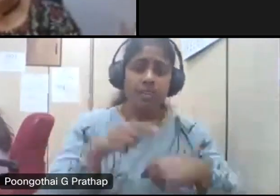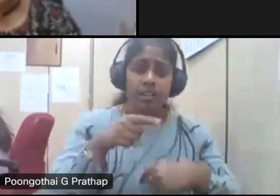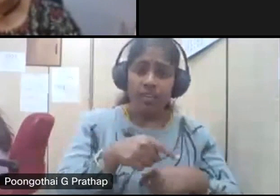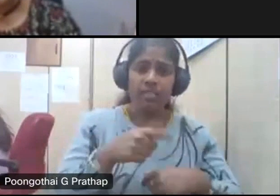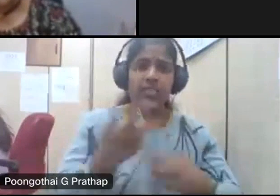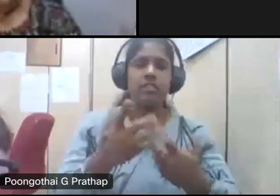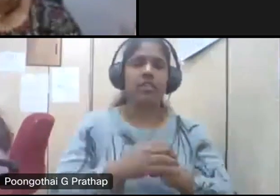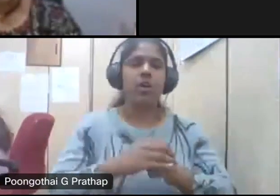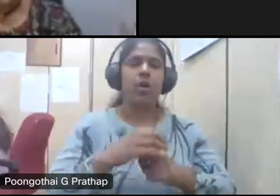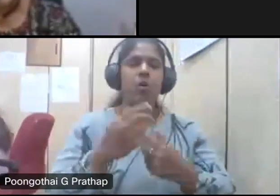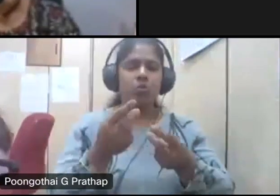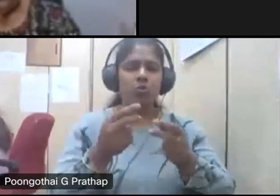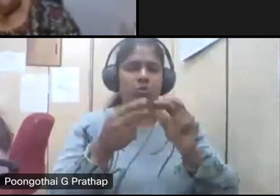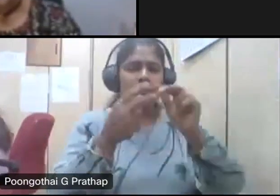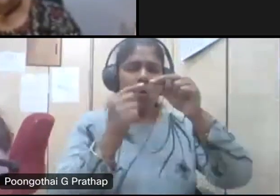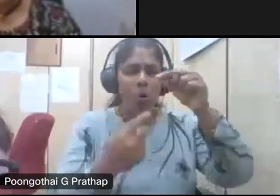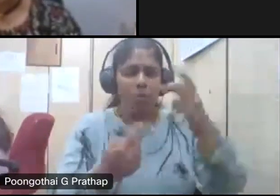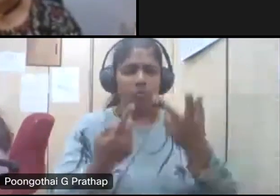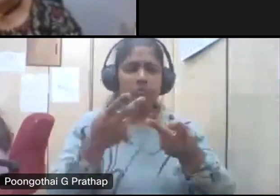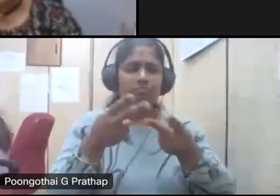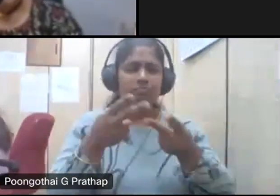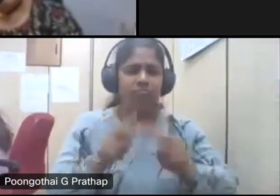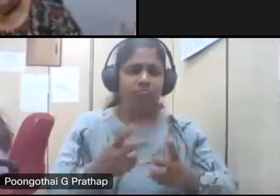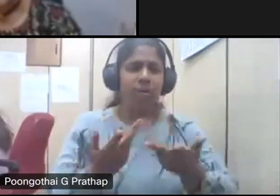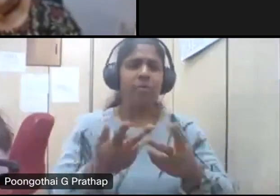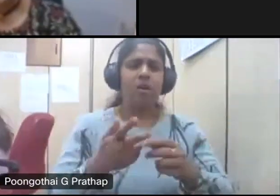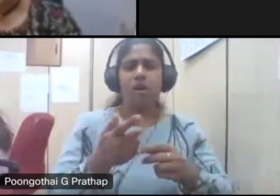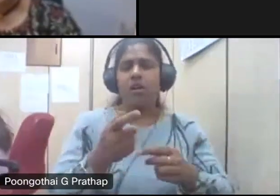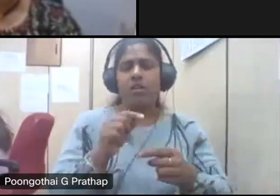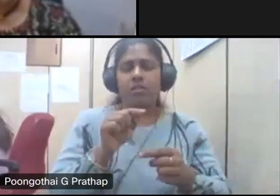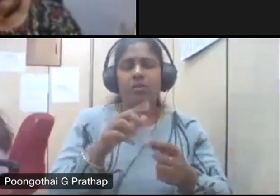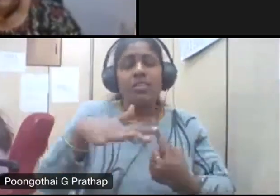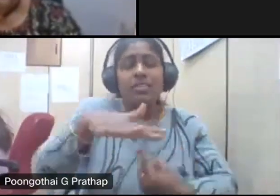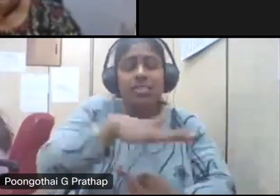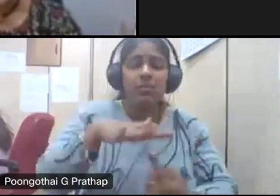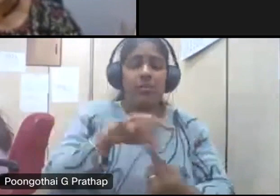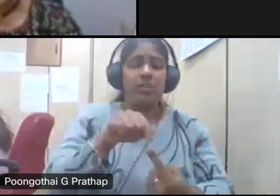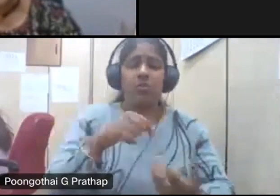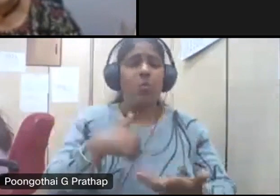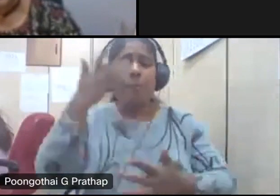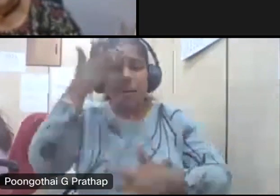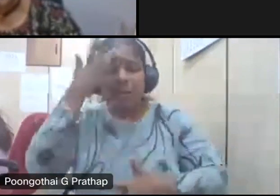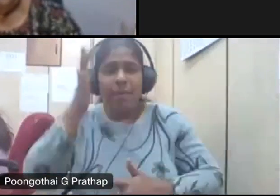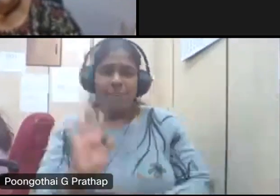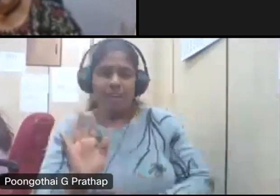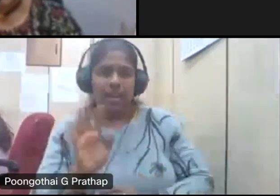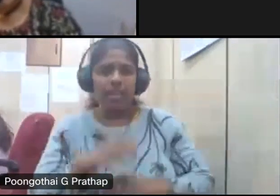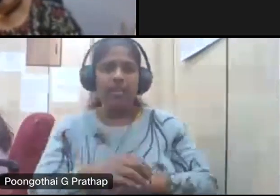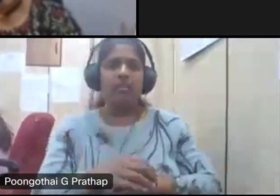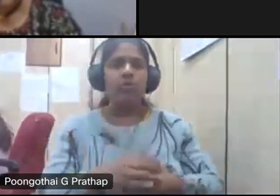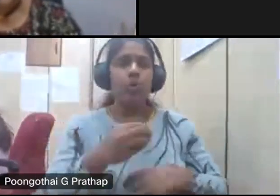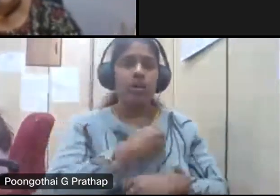chromosomal anomaly. And it is a condition and not a disease. But there are some medical